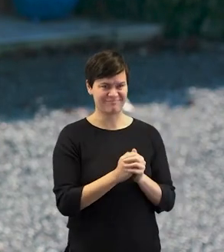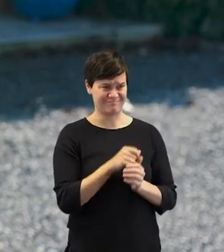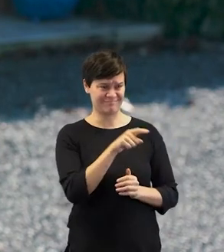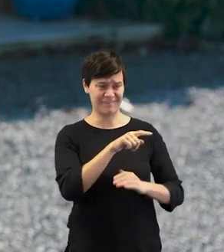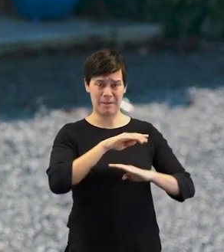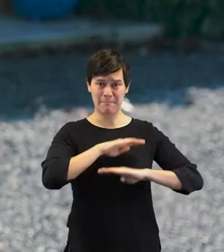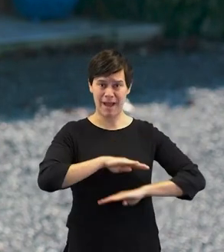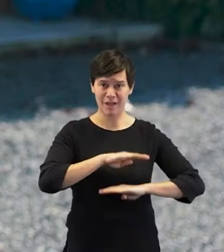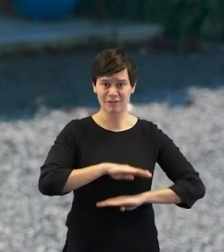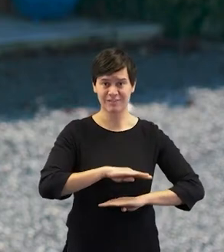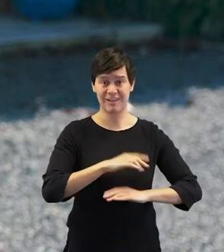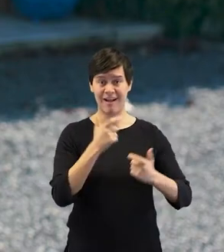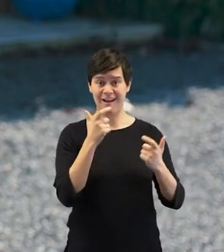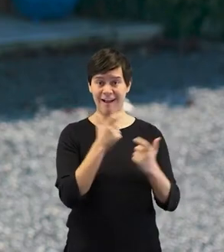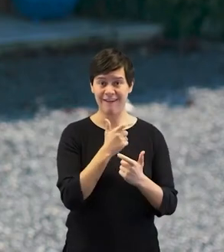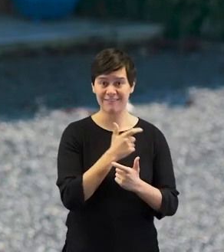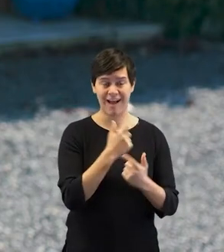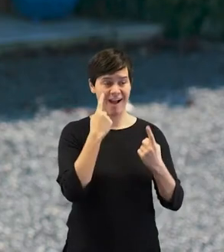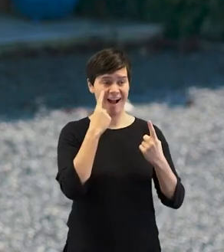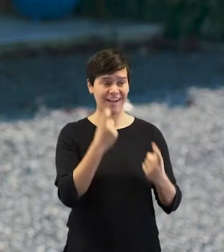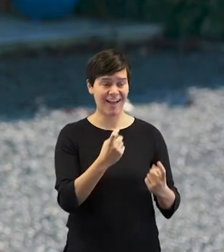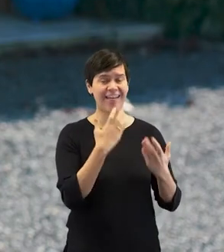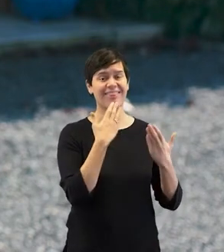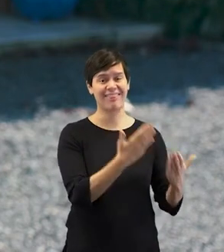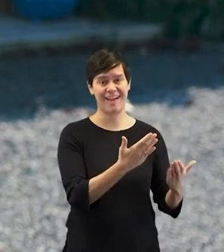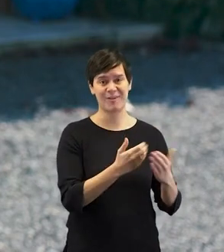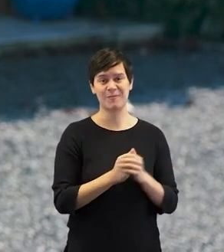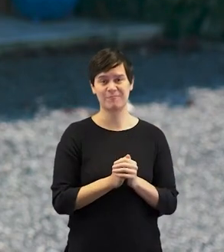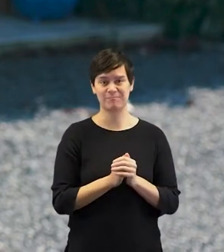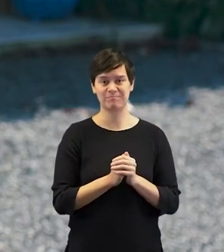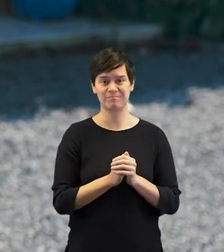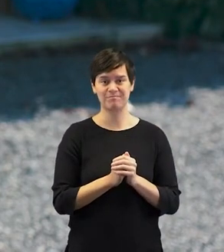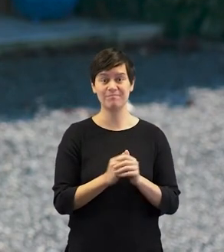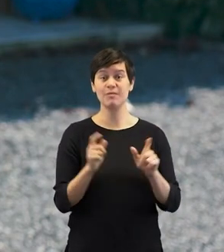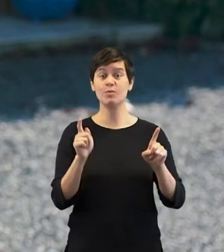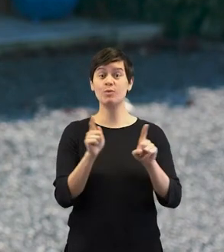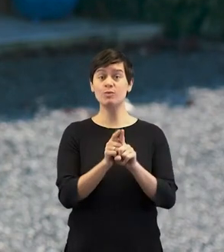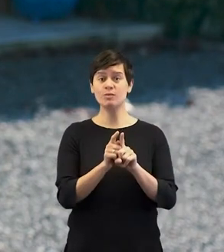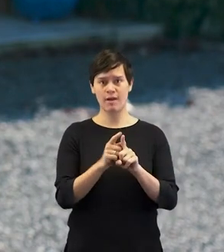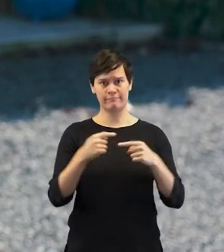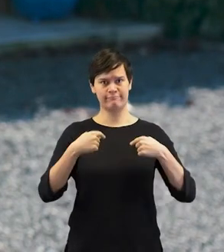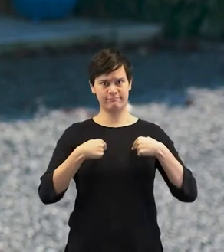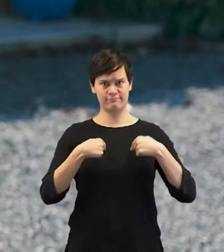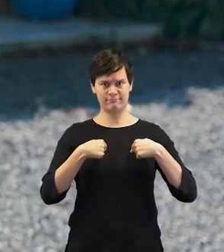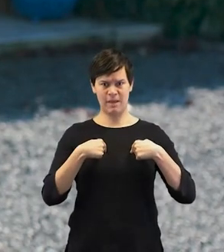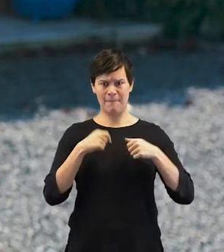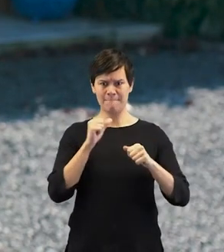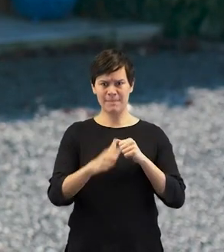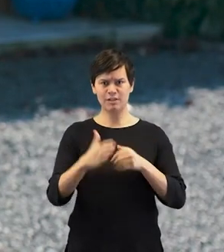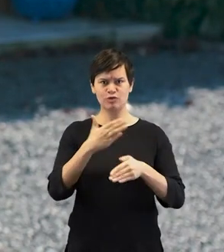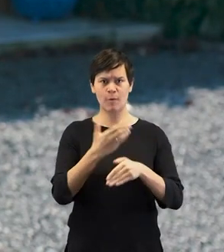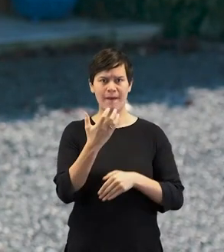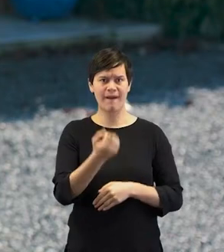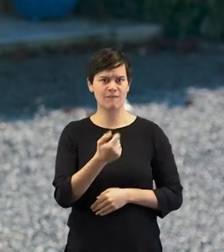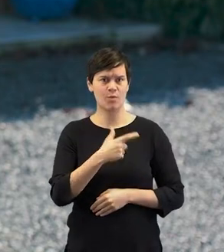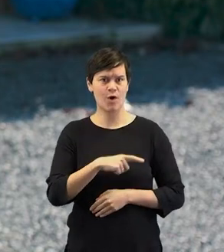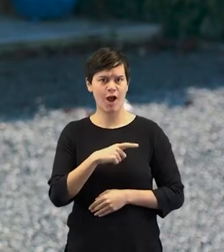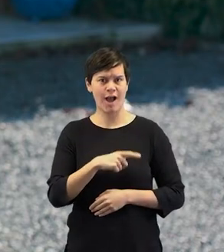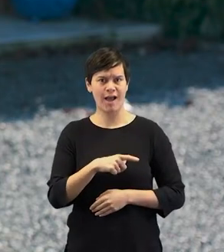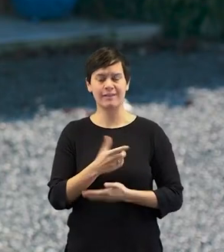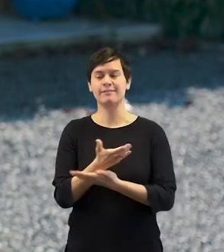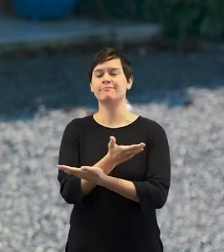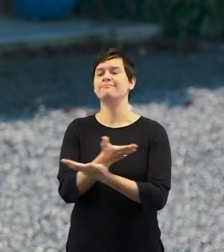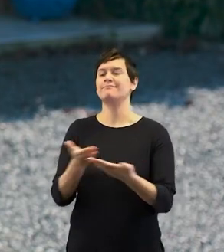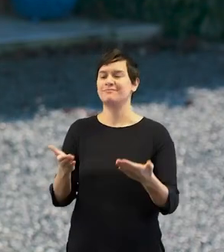their patience, their laughter and their care. Finally, the reason I have the best job in the world, a